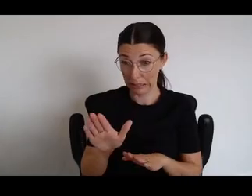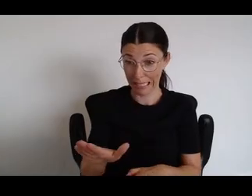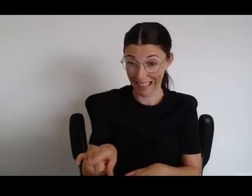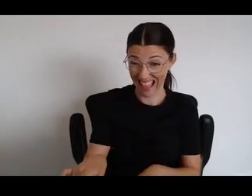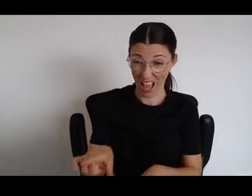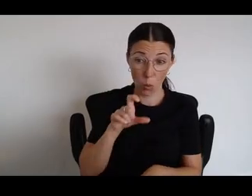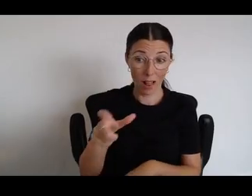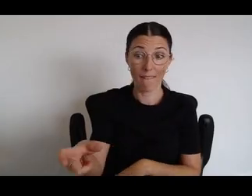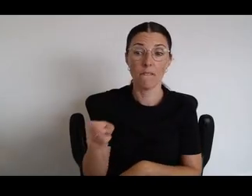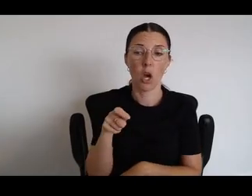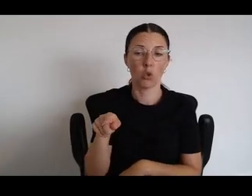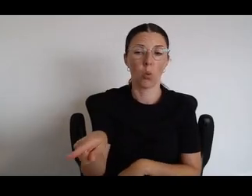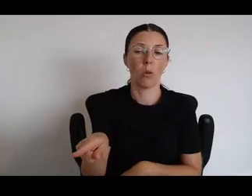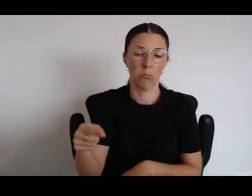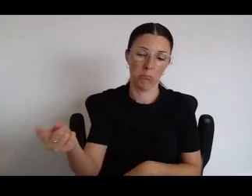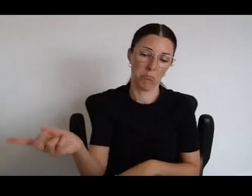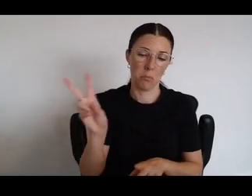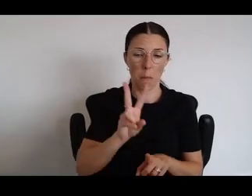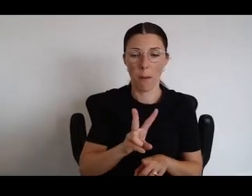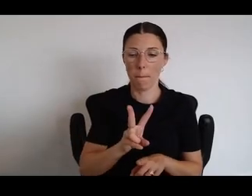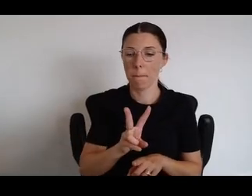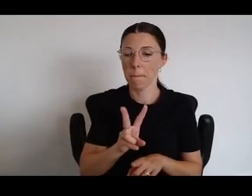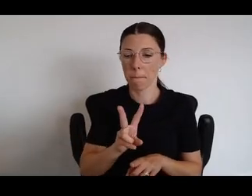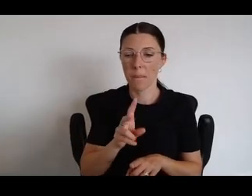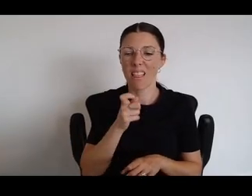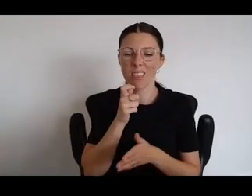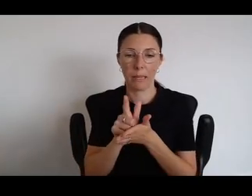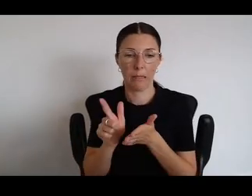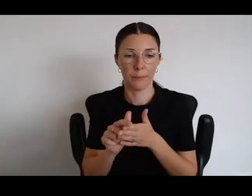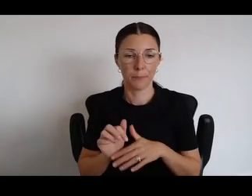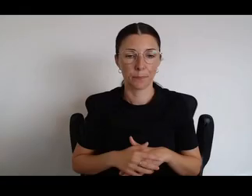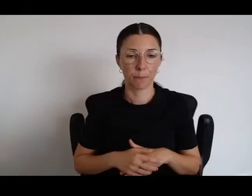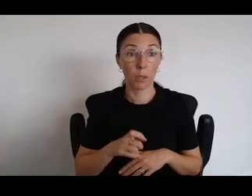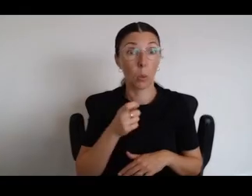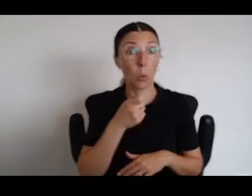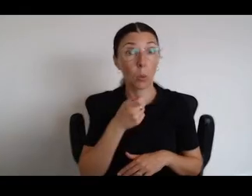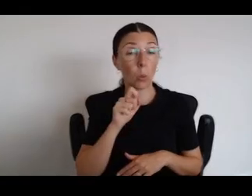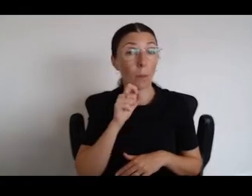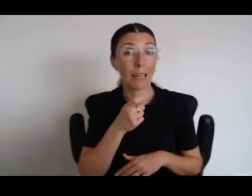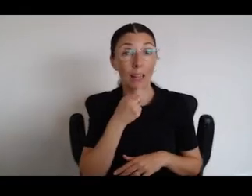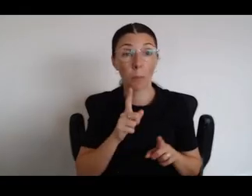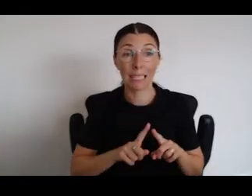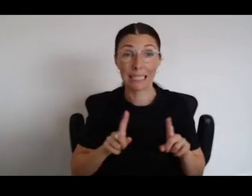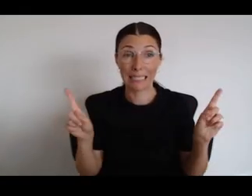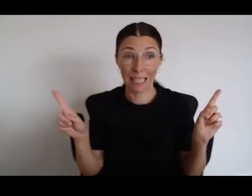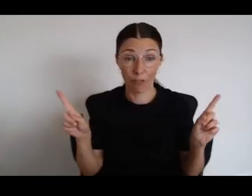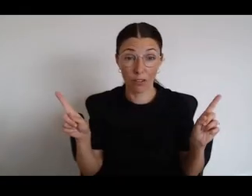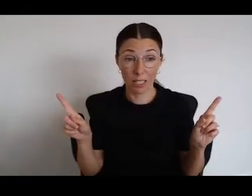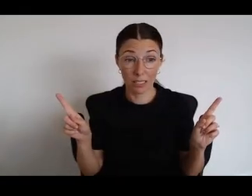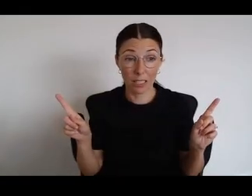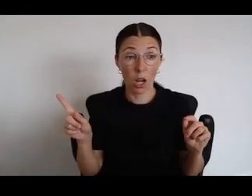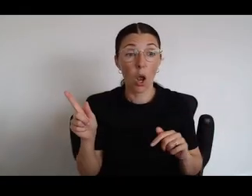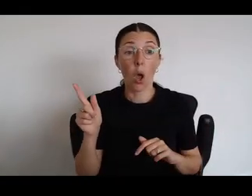to the conversation over there. So this is going to be a little bit different thing now, because we're going to look